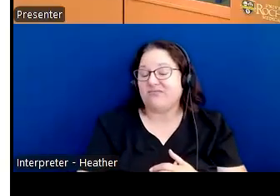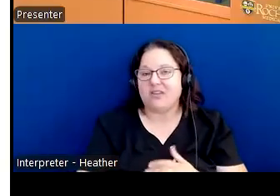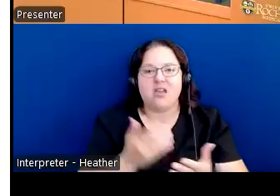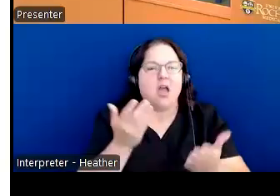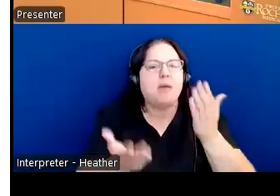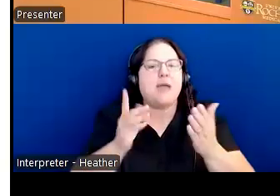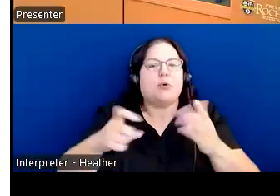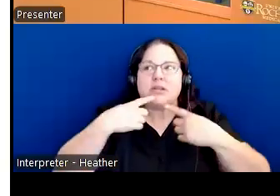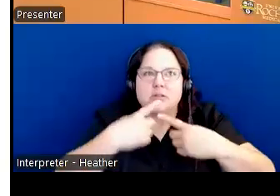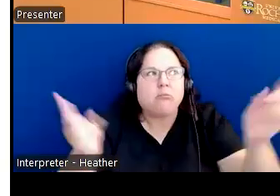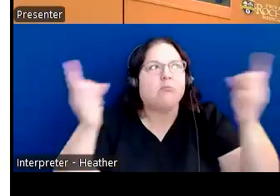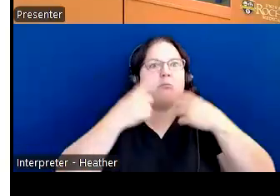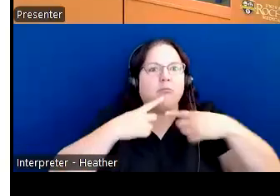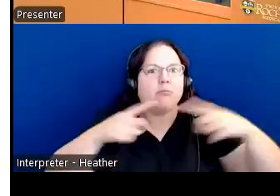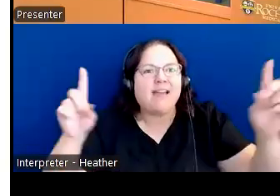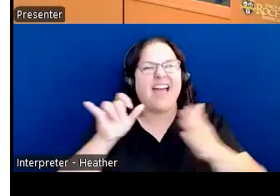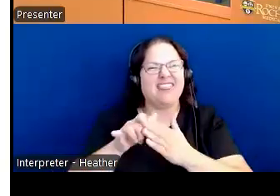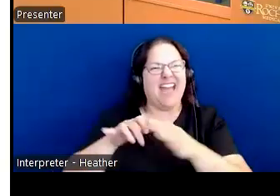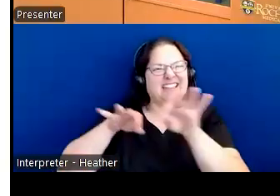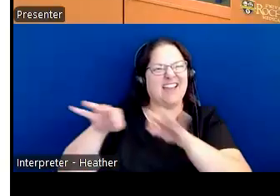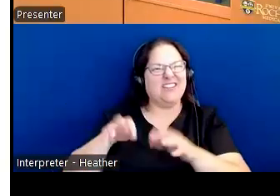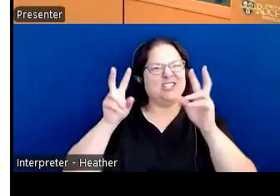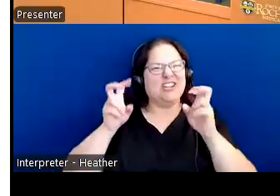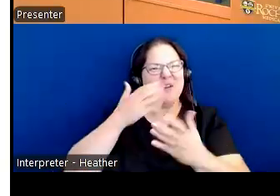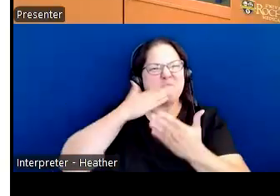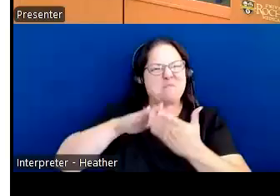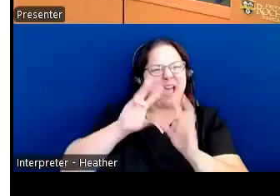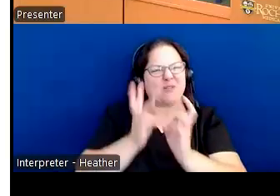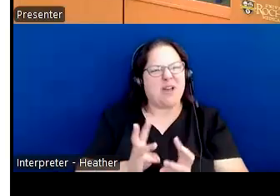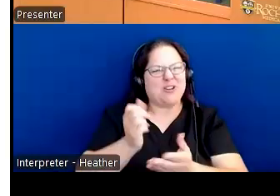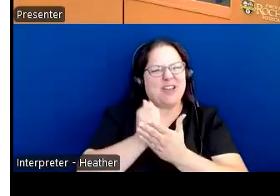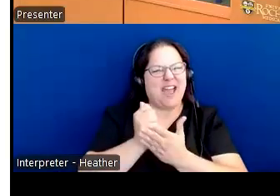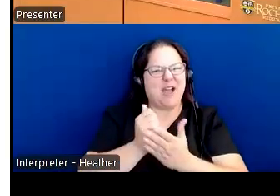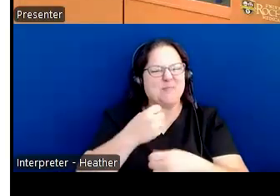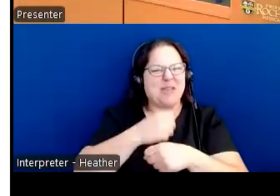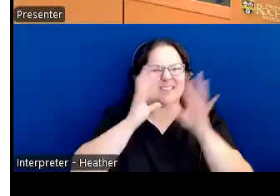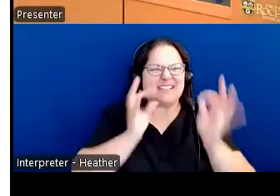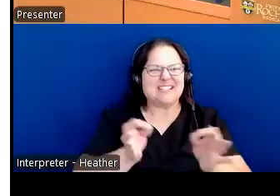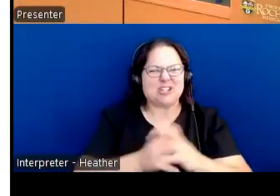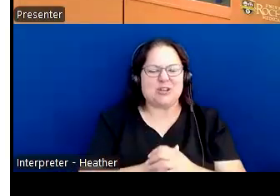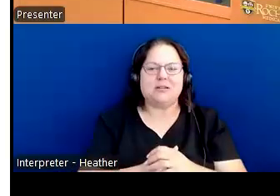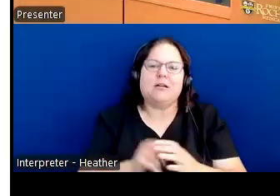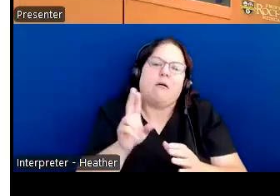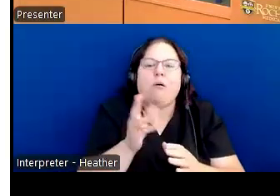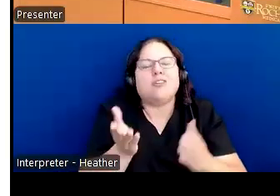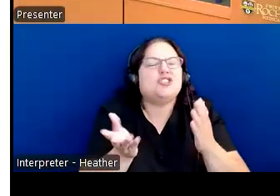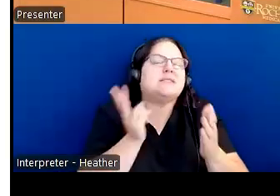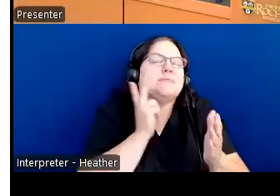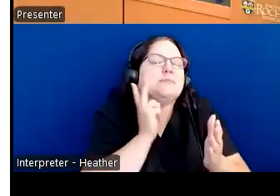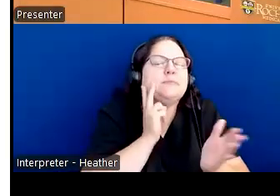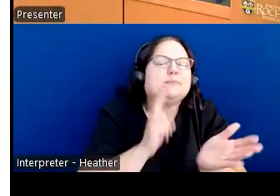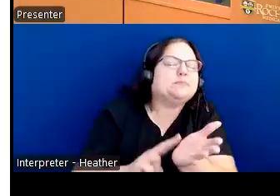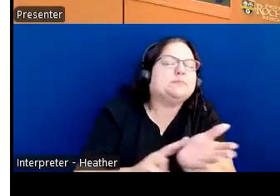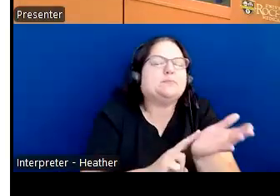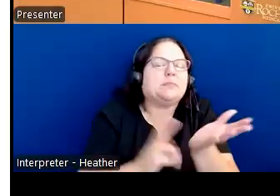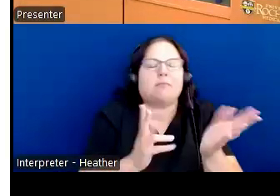publicize Dr. Philofsky's definition of bad weather to help us make that decision. Yeah, or just, feel your way through it, but that's fine.